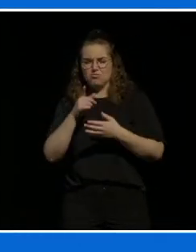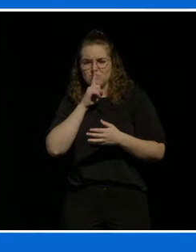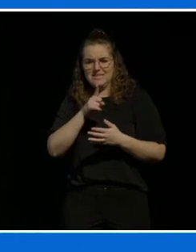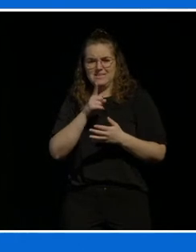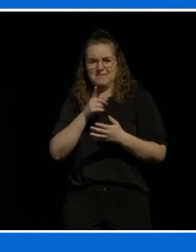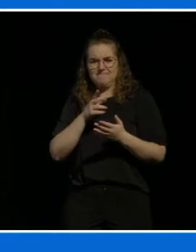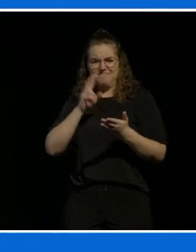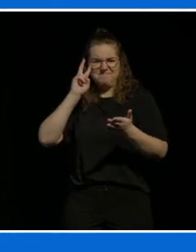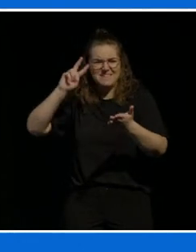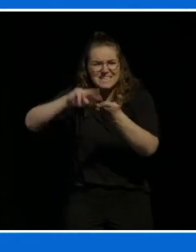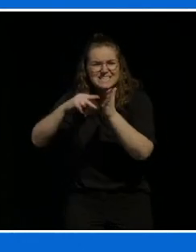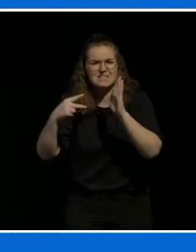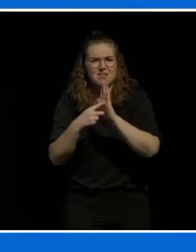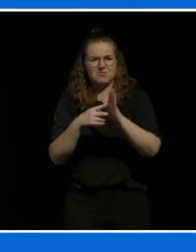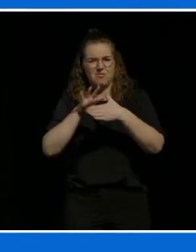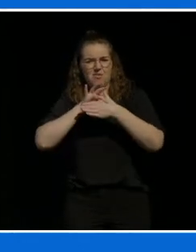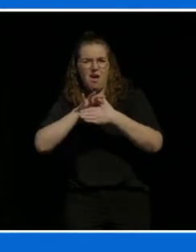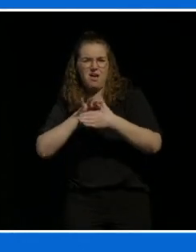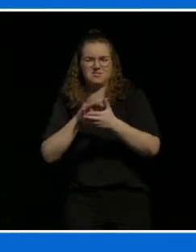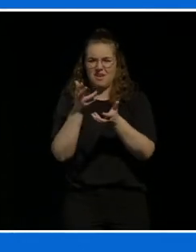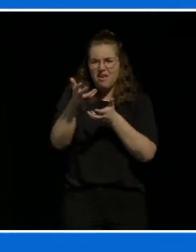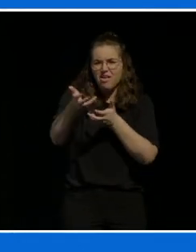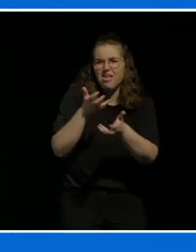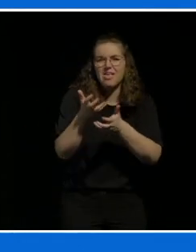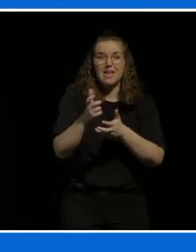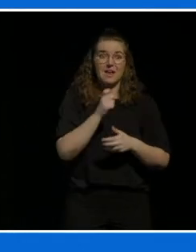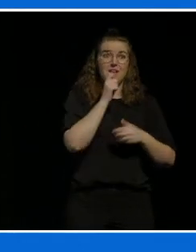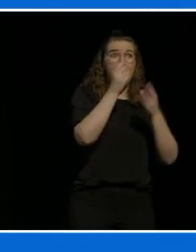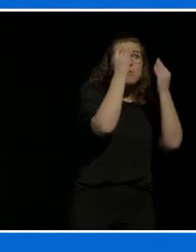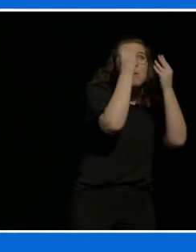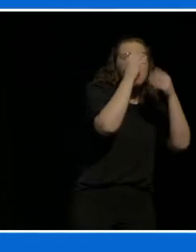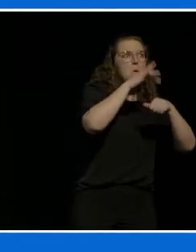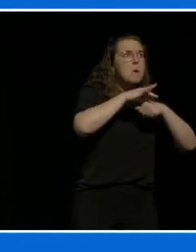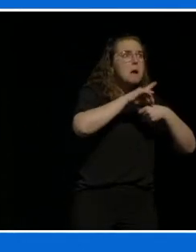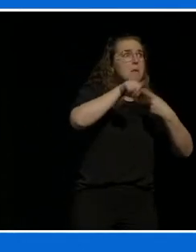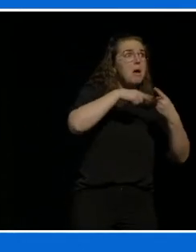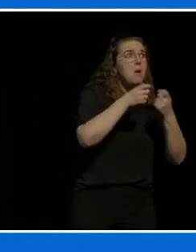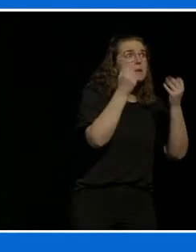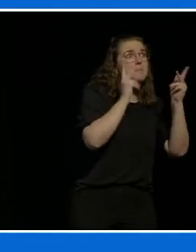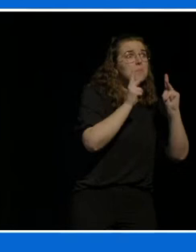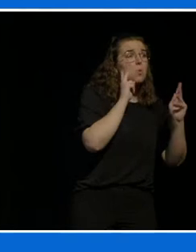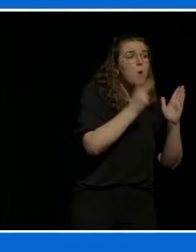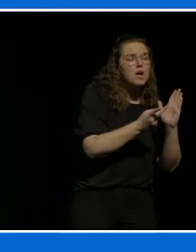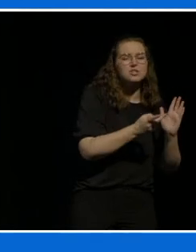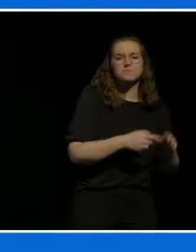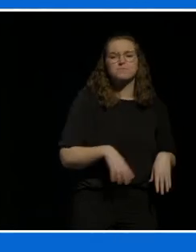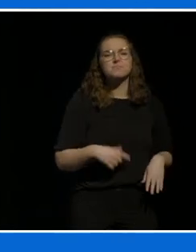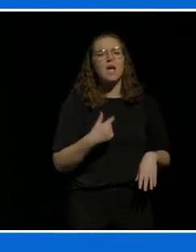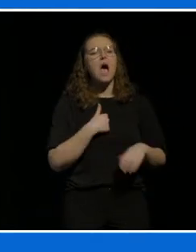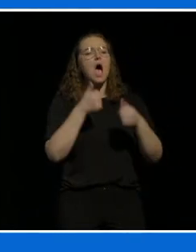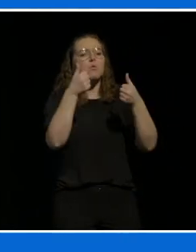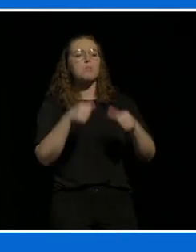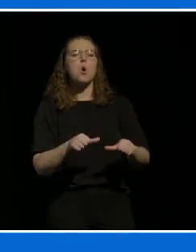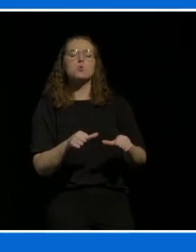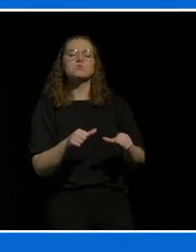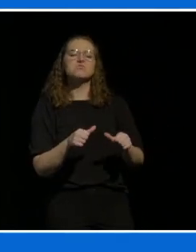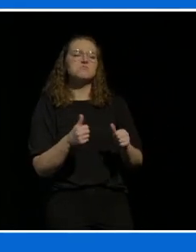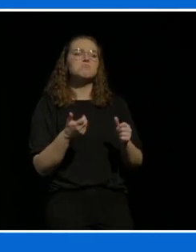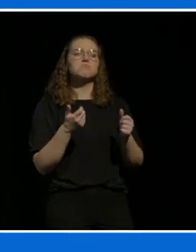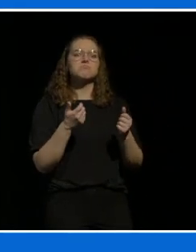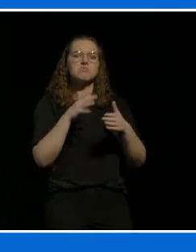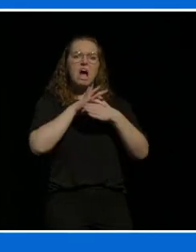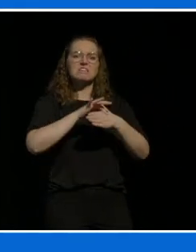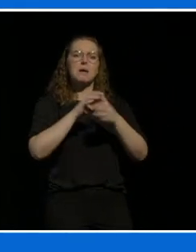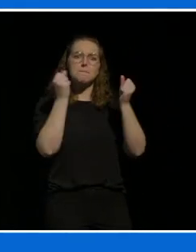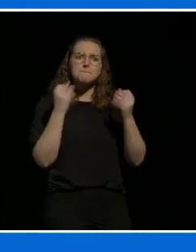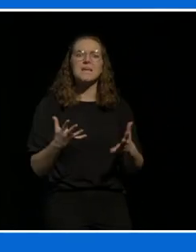versus thinking if this is gonna go viral or not. And I'll say, I've posted content before like multiple times, and I'll post it once, it'll get literally 5 million views. I post it again, it